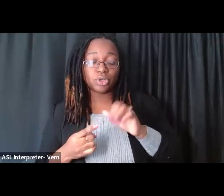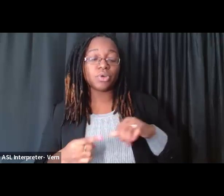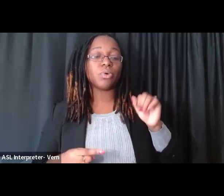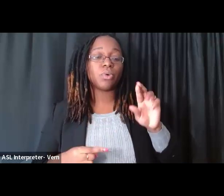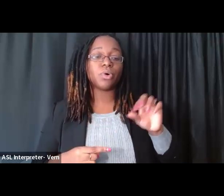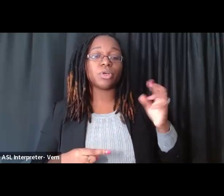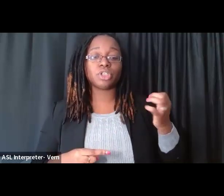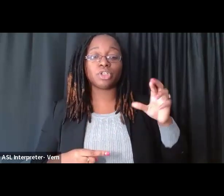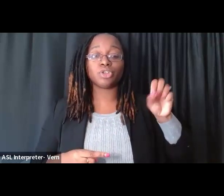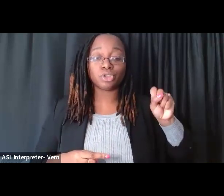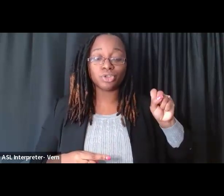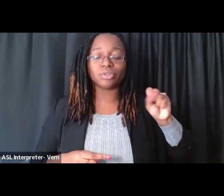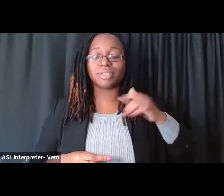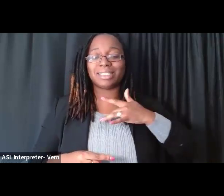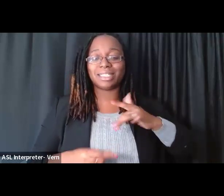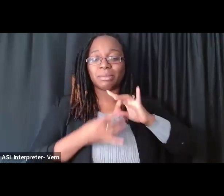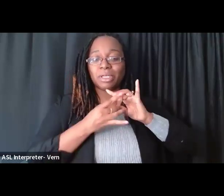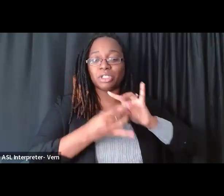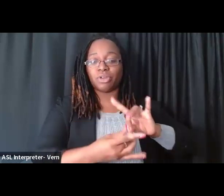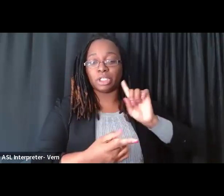sexually and or romantically.